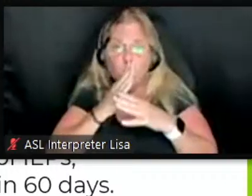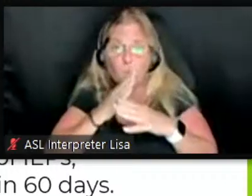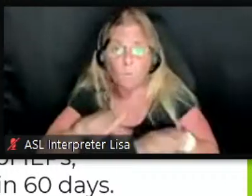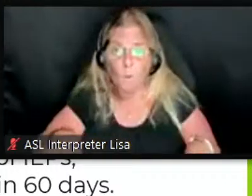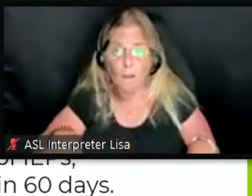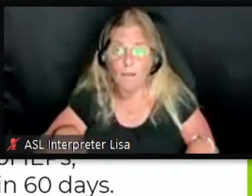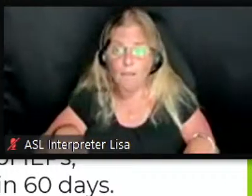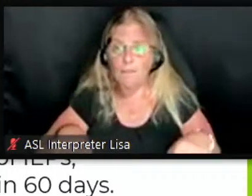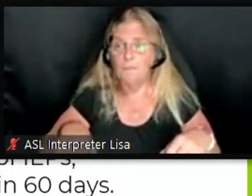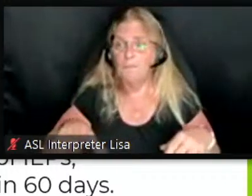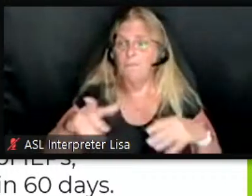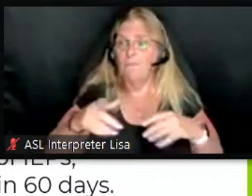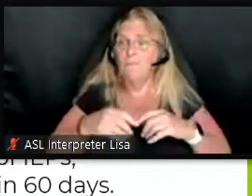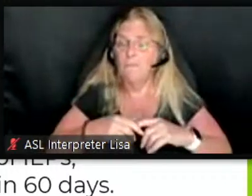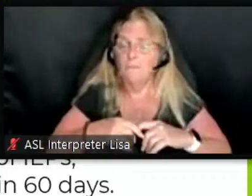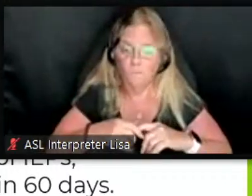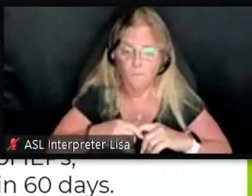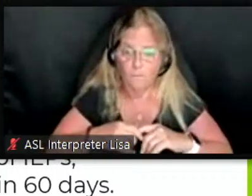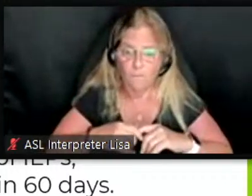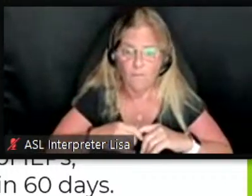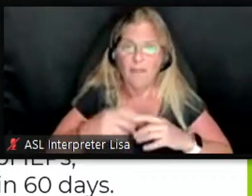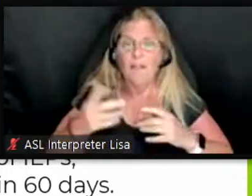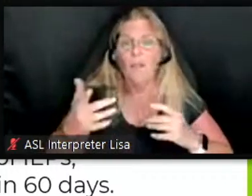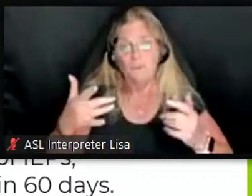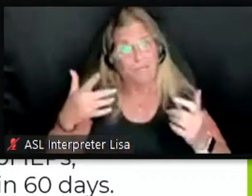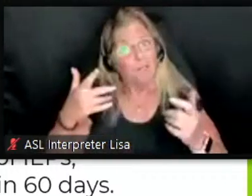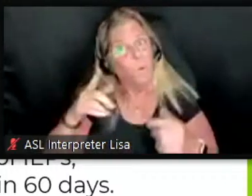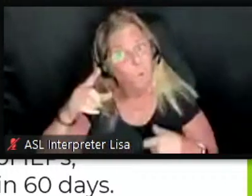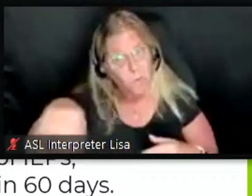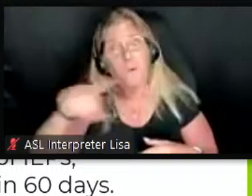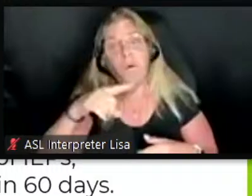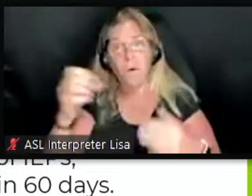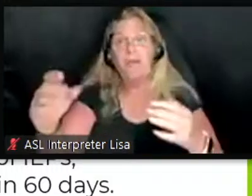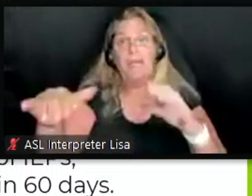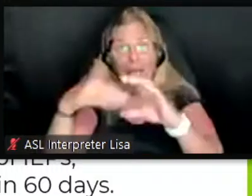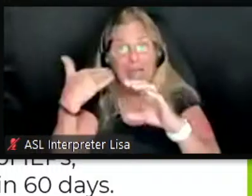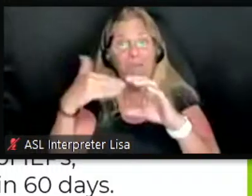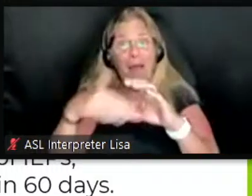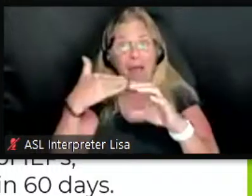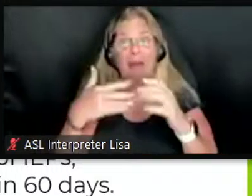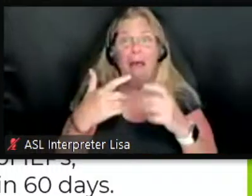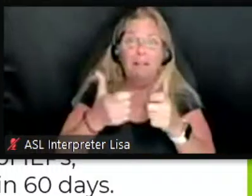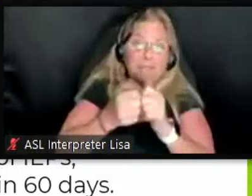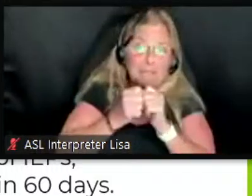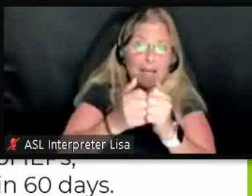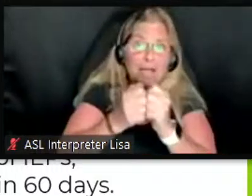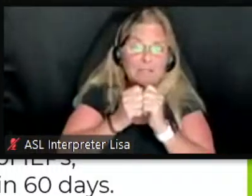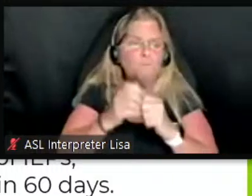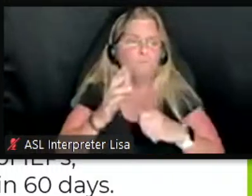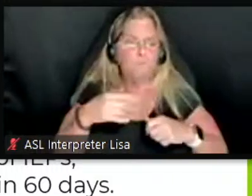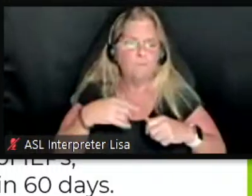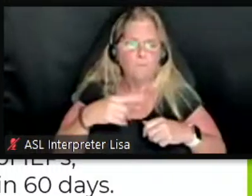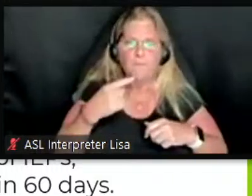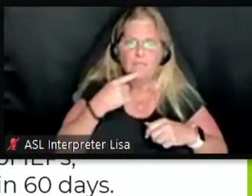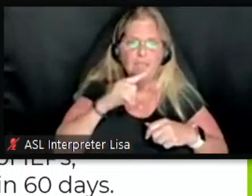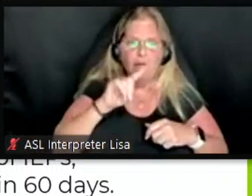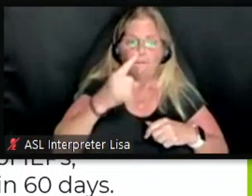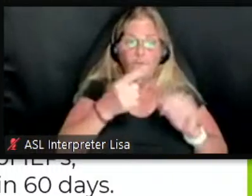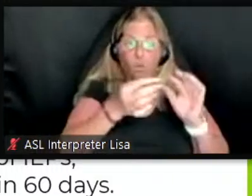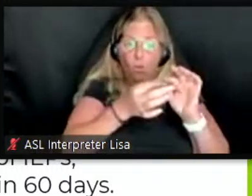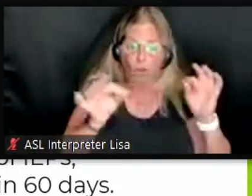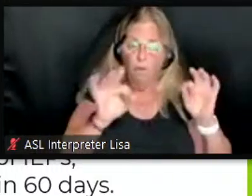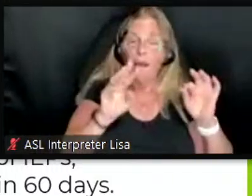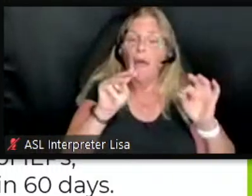type, and send emails. We would also consider that first part of this sentence. So not only the Maryland